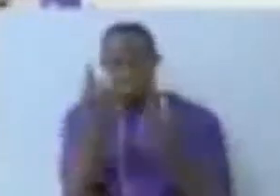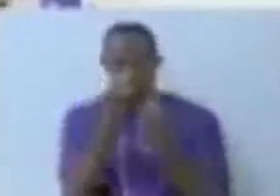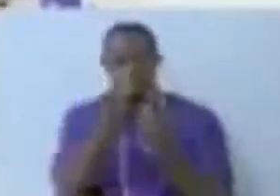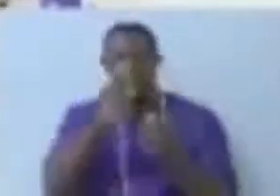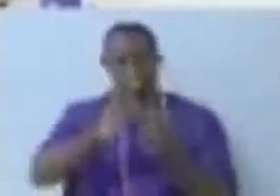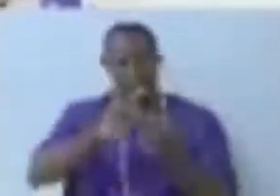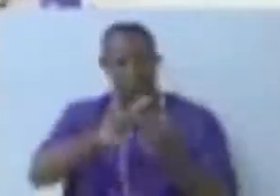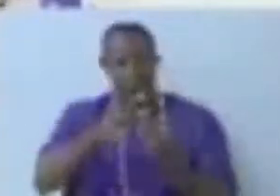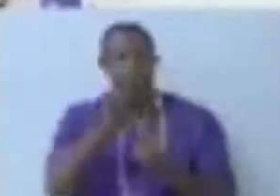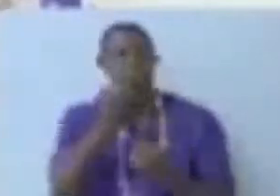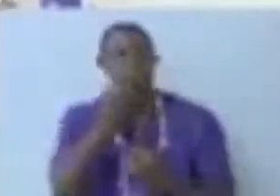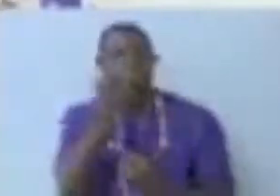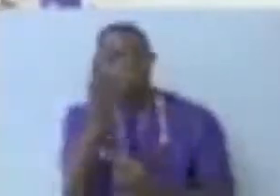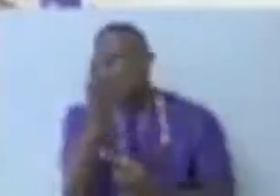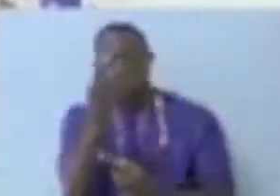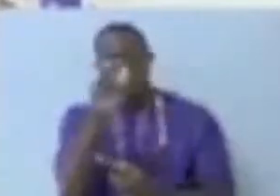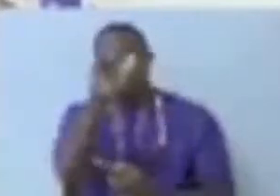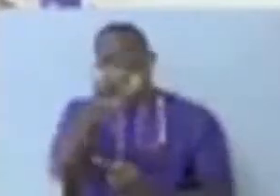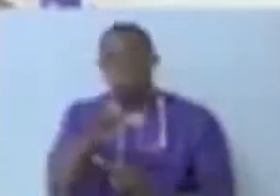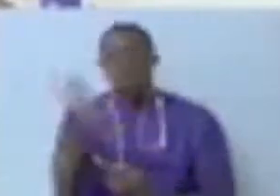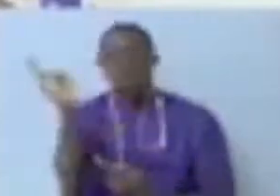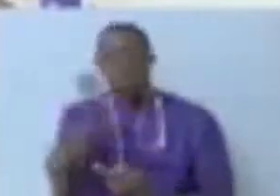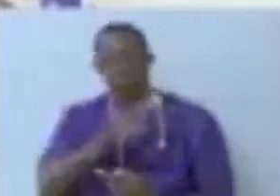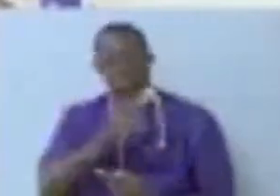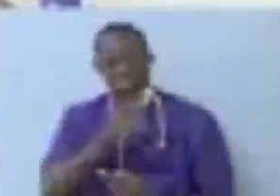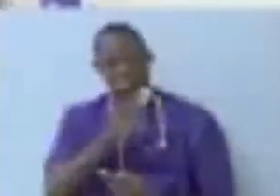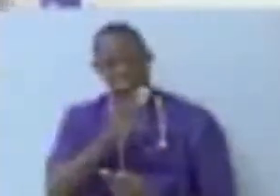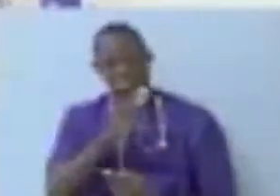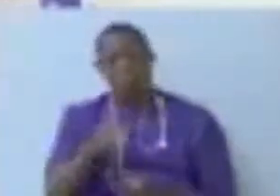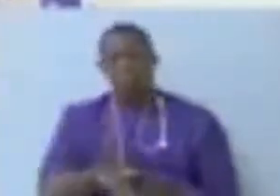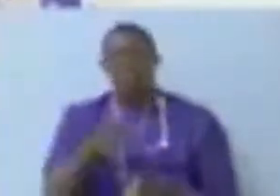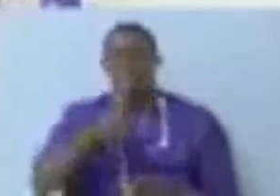he's lying. I was never